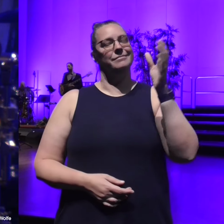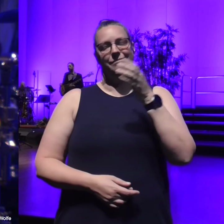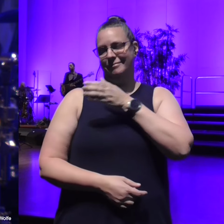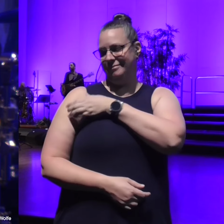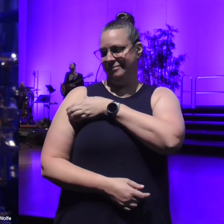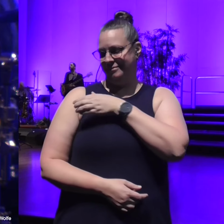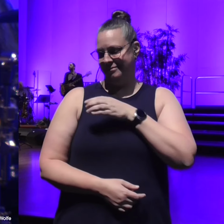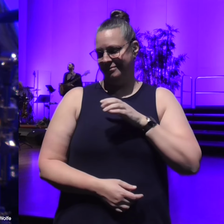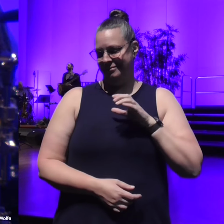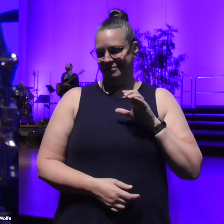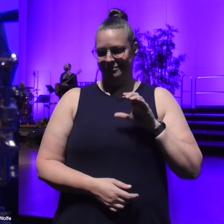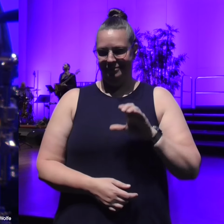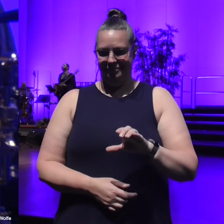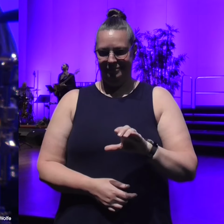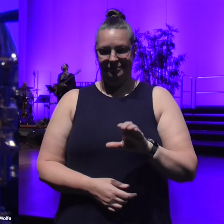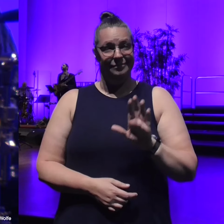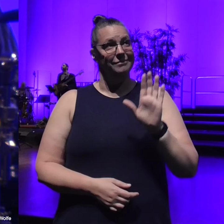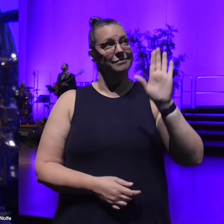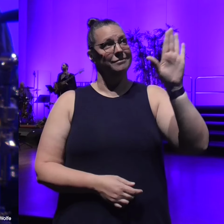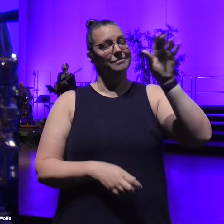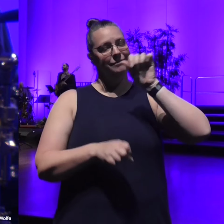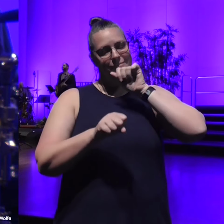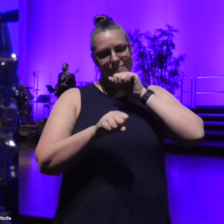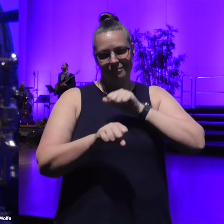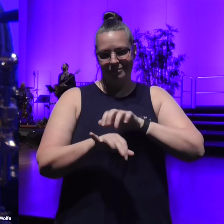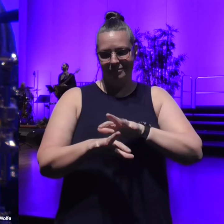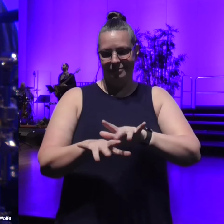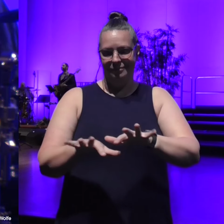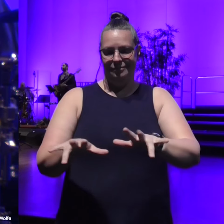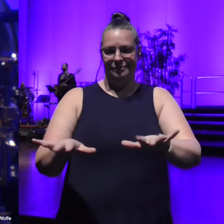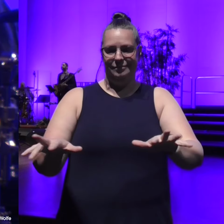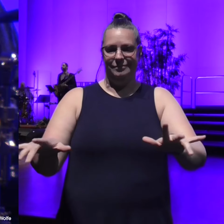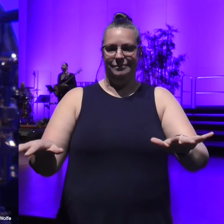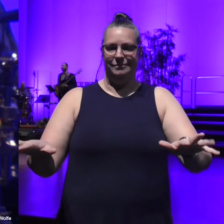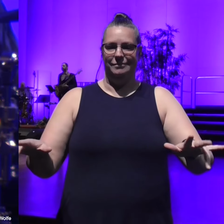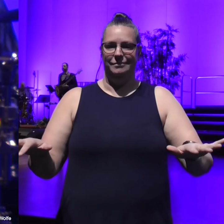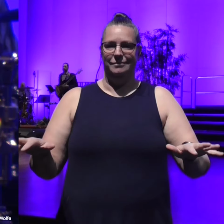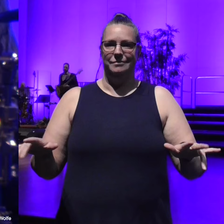the mighty power and the